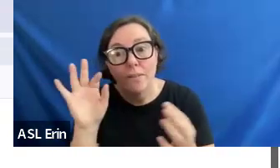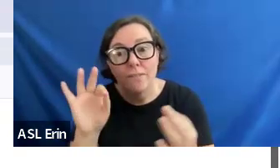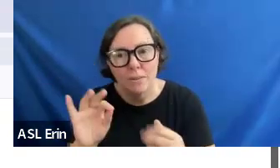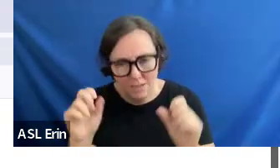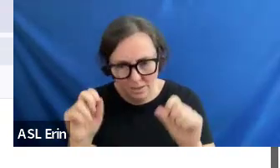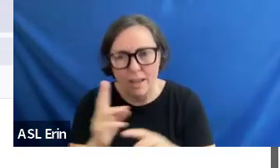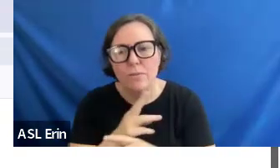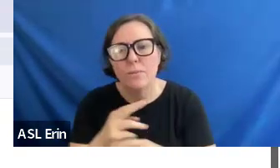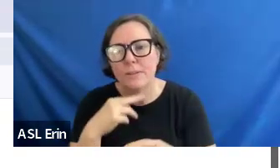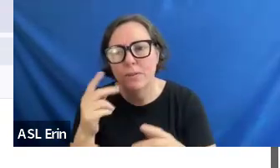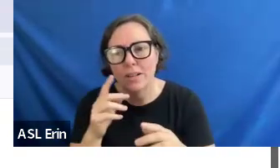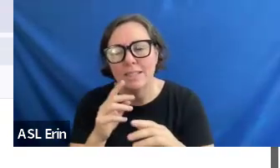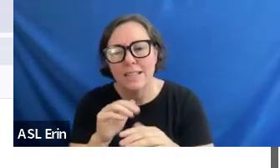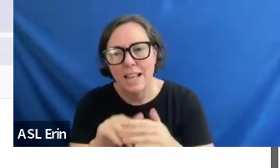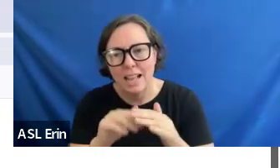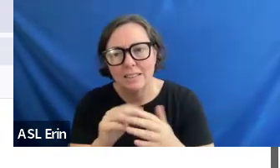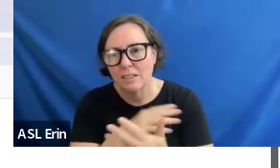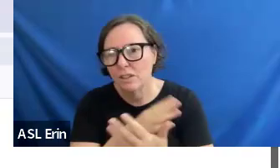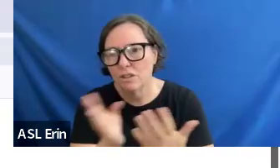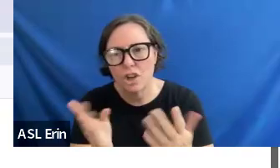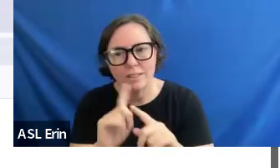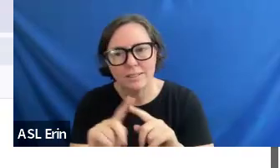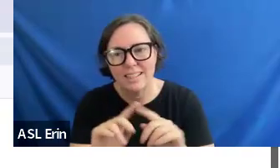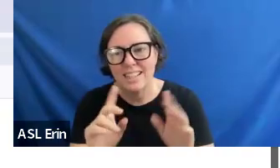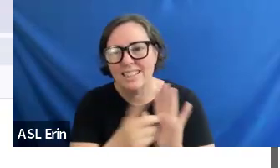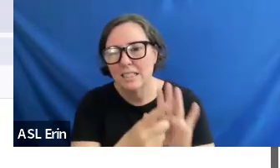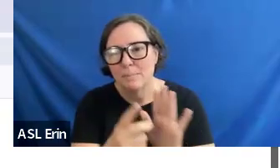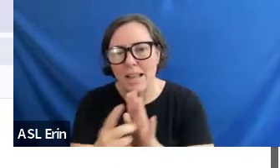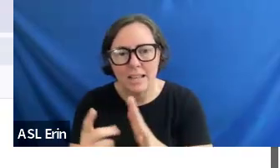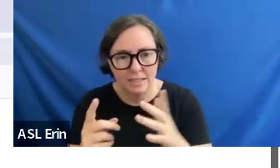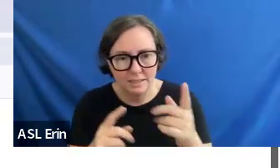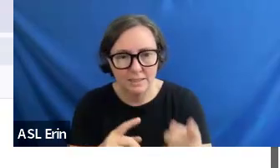voice access across multiple displays. Visit